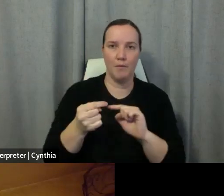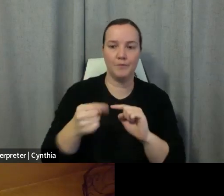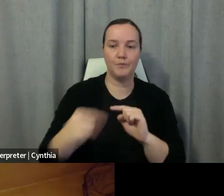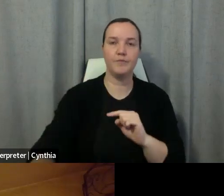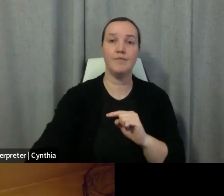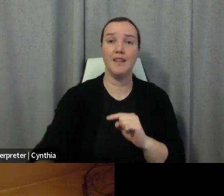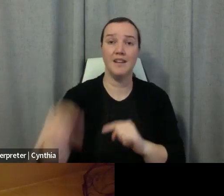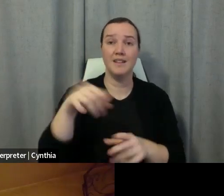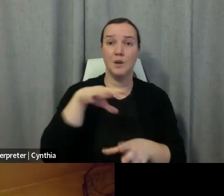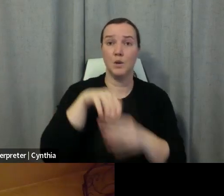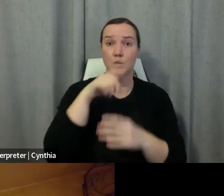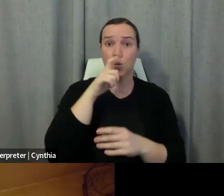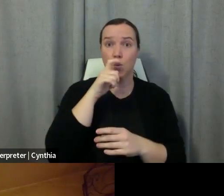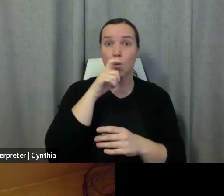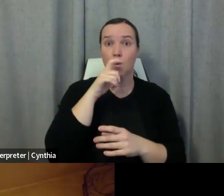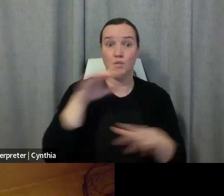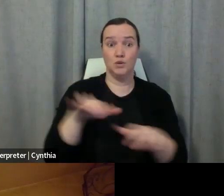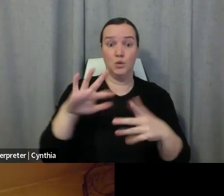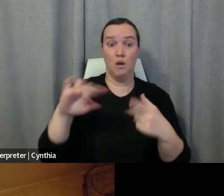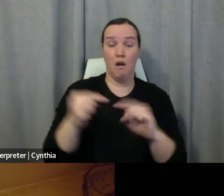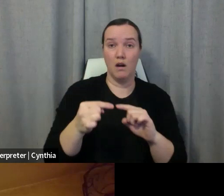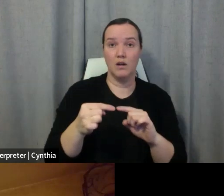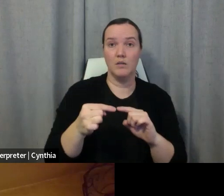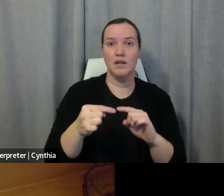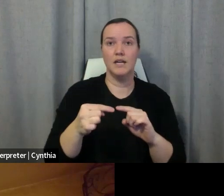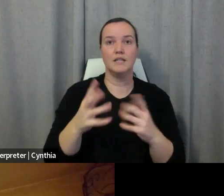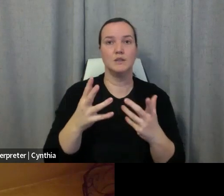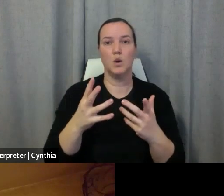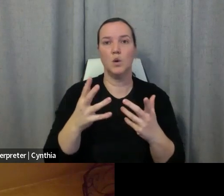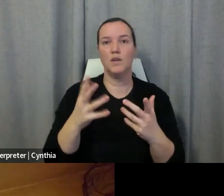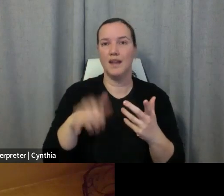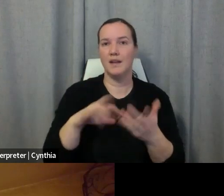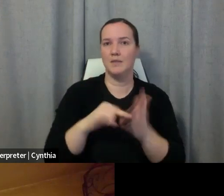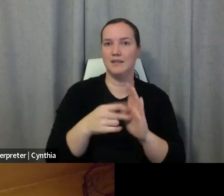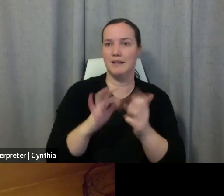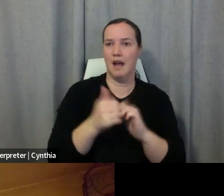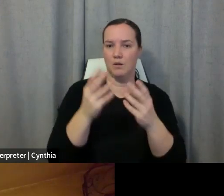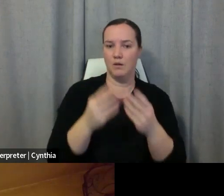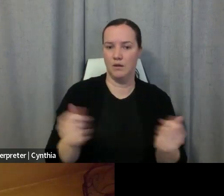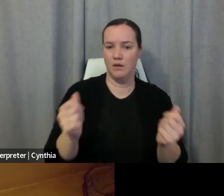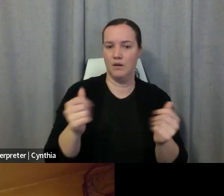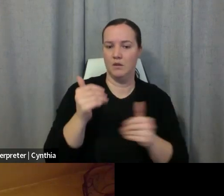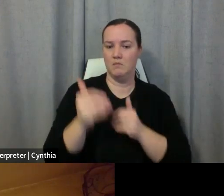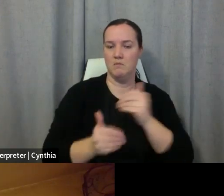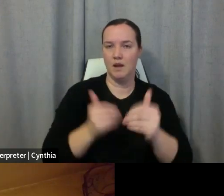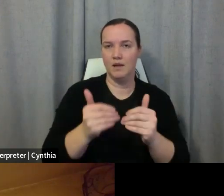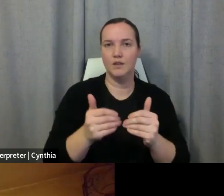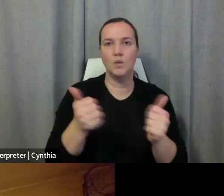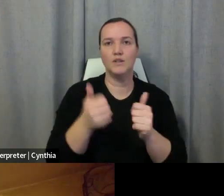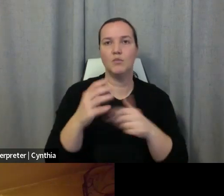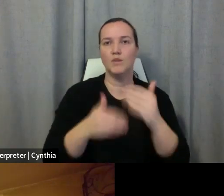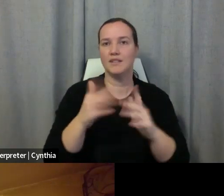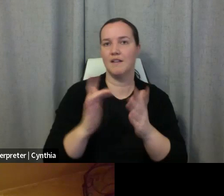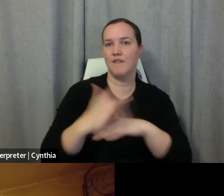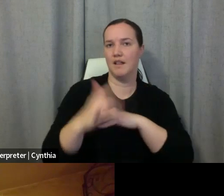even the folks who do harm, in terms of what are the actually remedial kind of processes